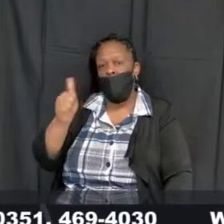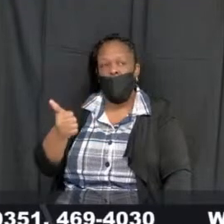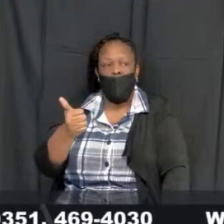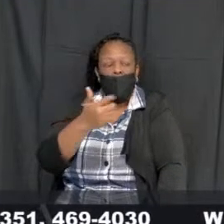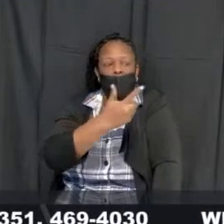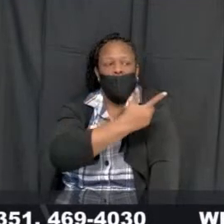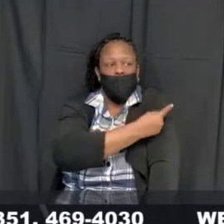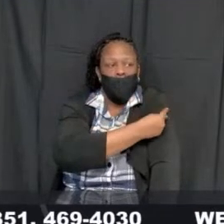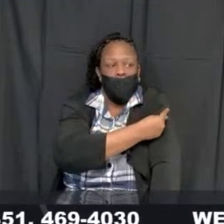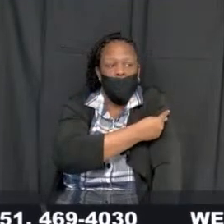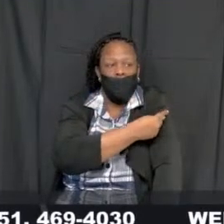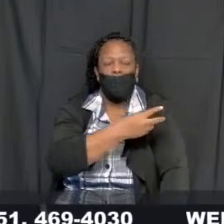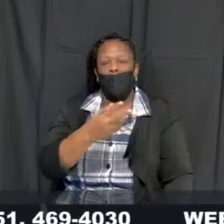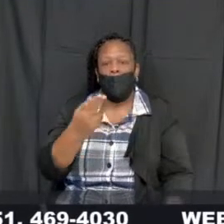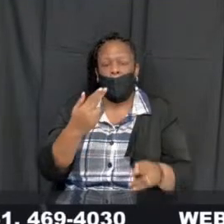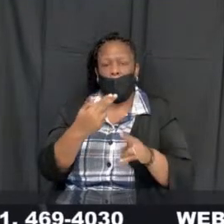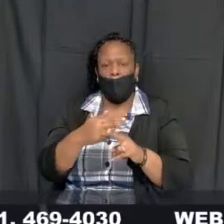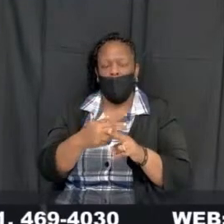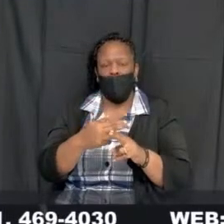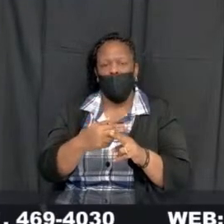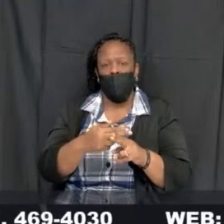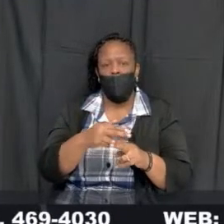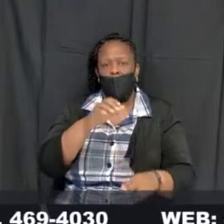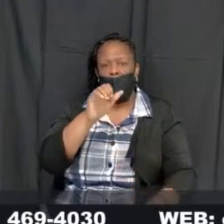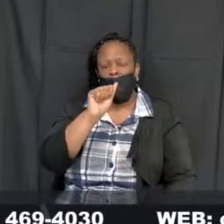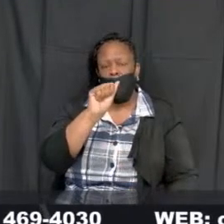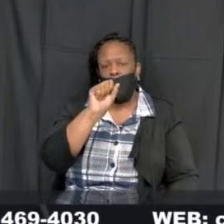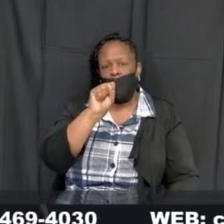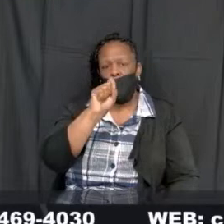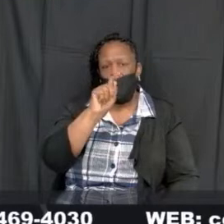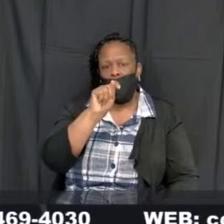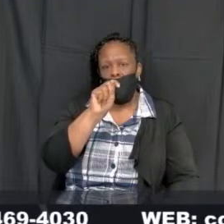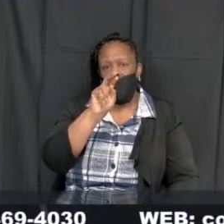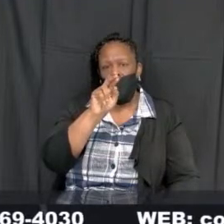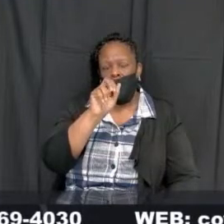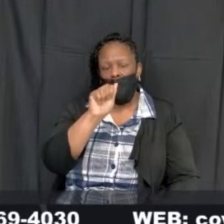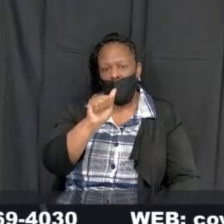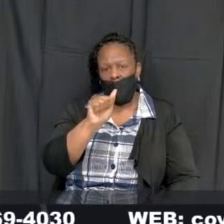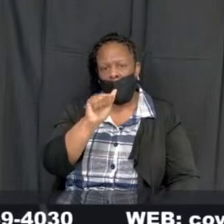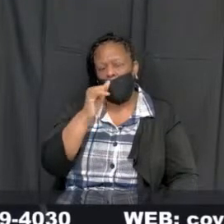for the country, like the Johnson & Johnson or any from Cuba?